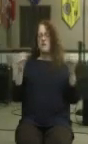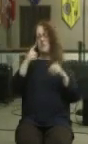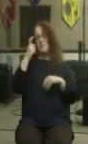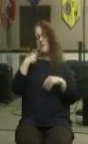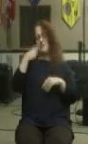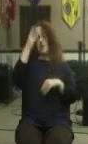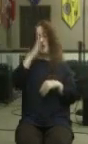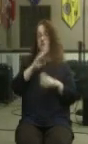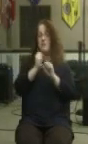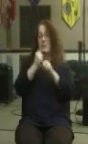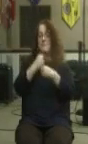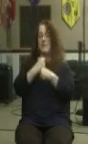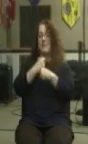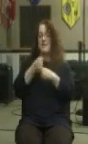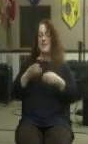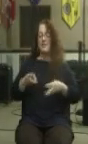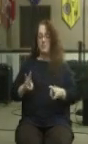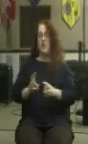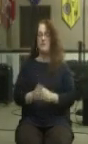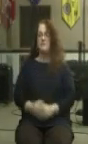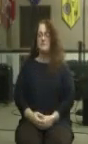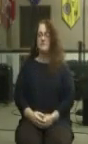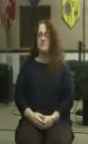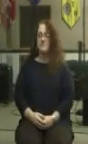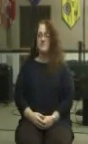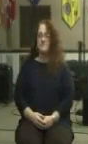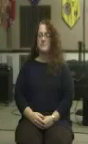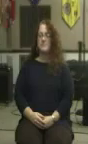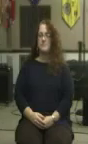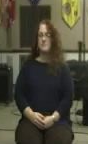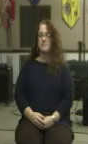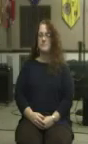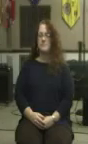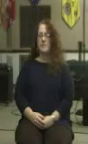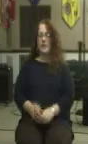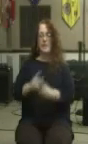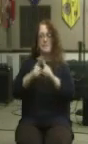quiet and not do anything because, you know, God did make me this way.